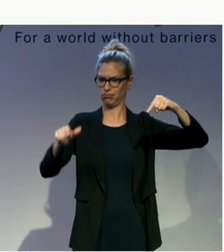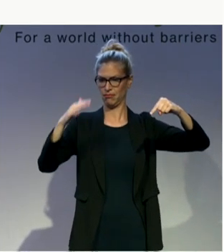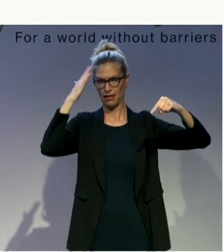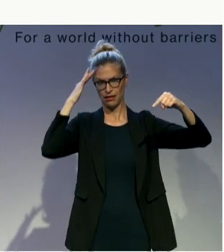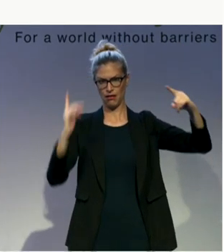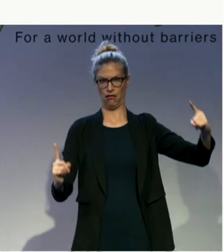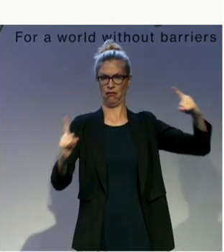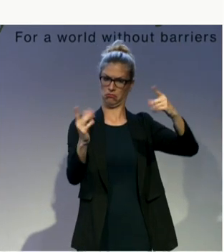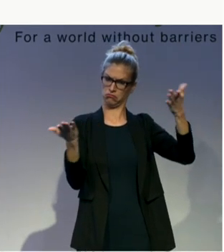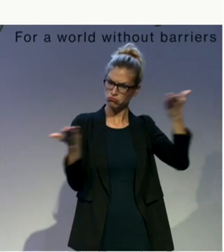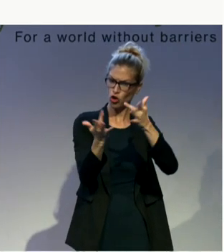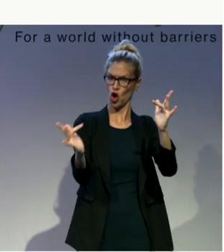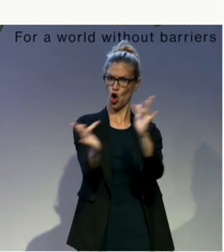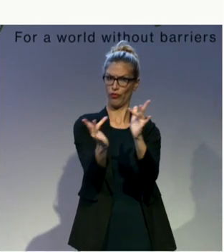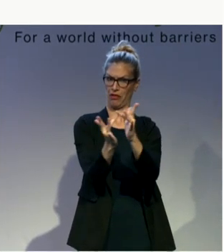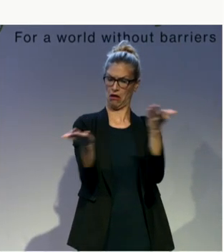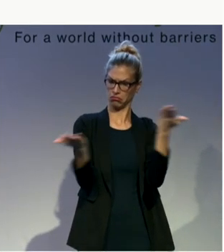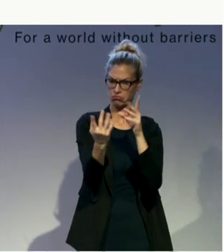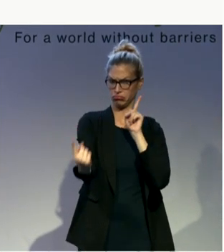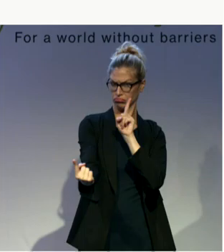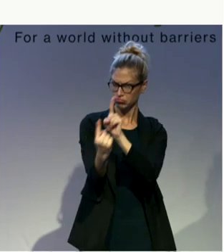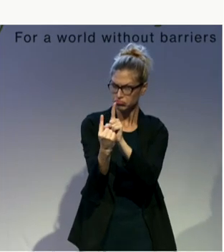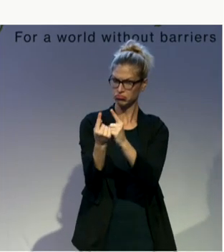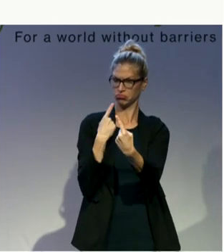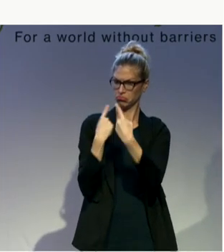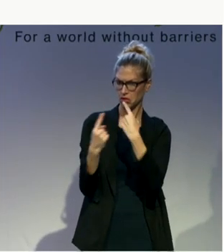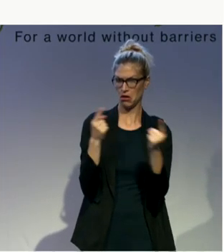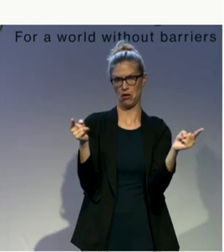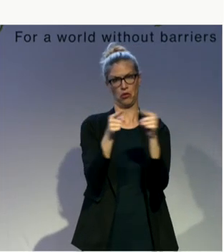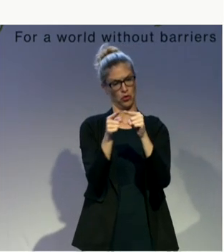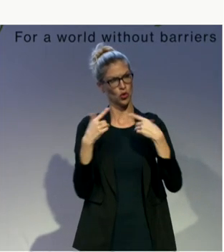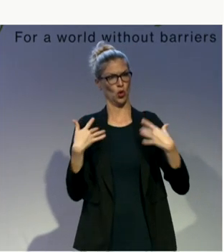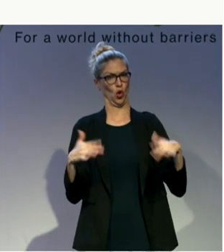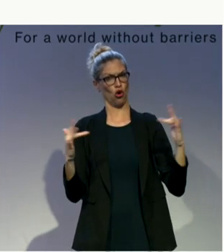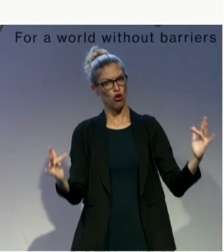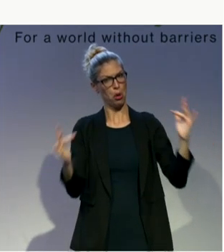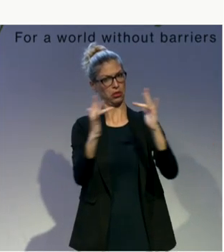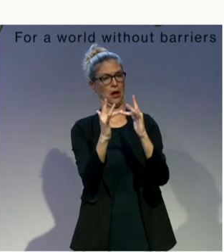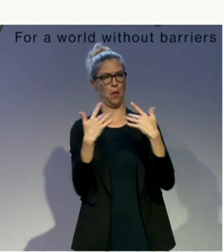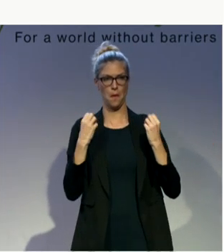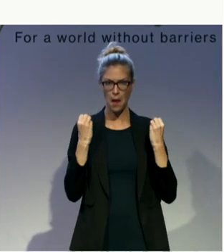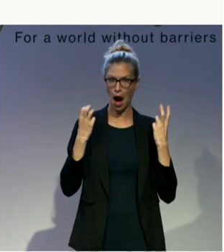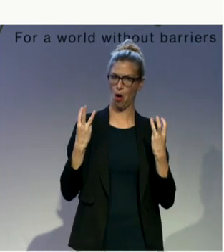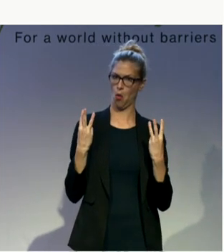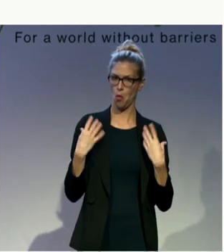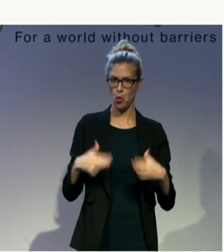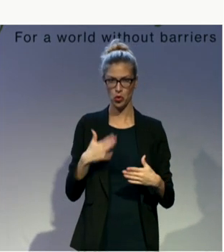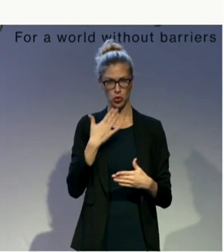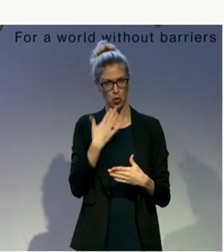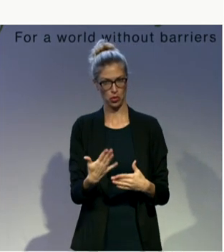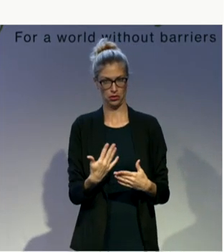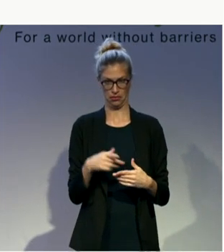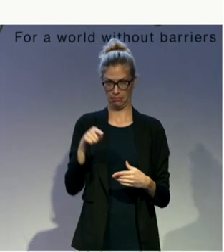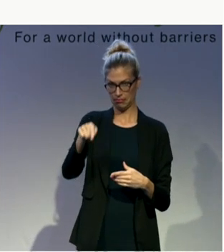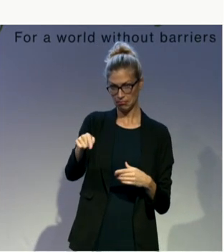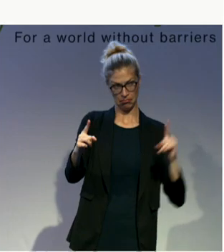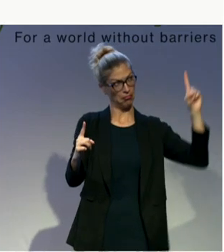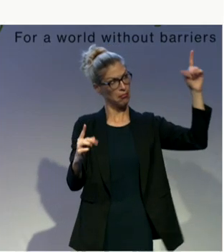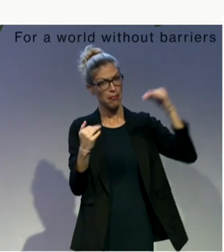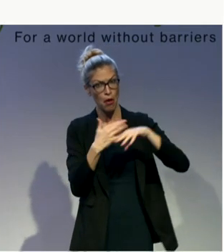by this direct contact, if I understand it correctly. So there were local meetings with politicians and